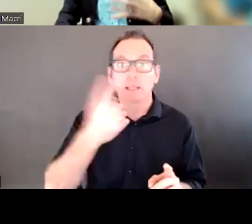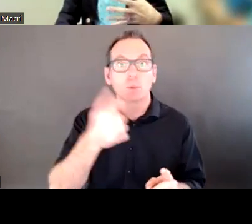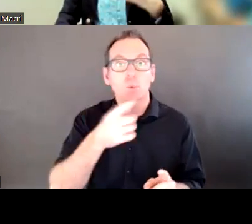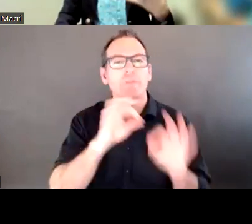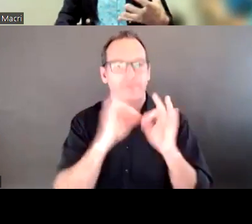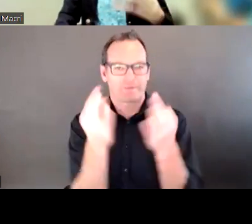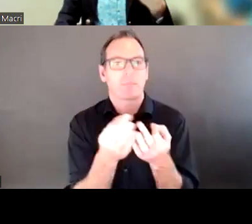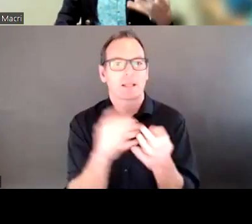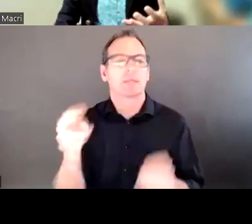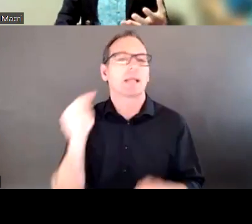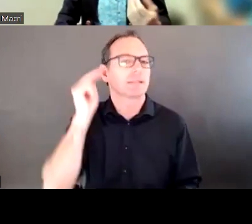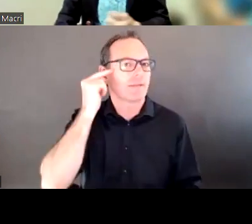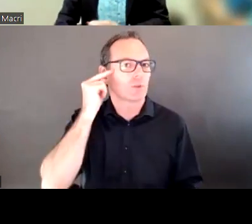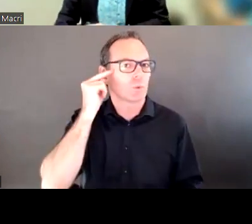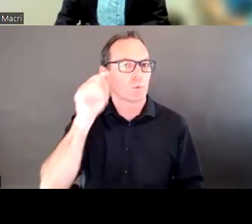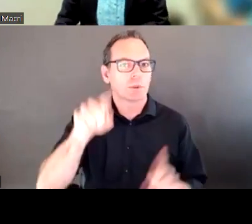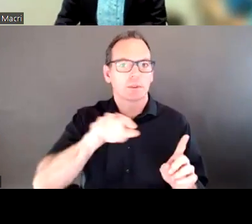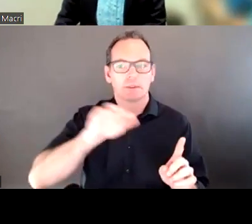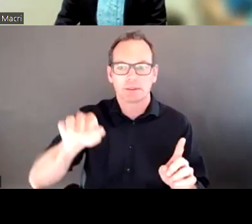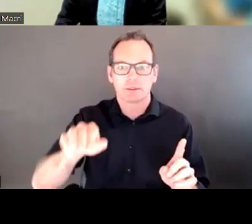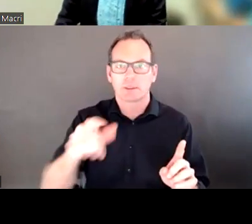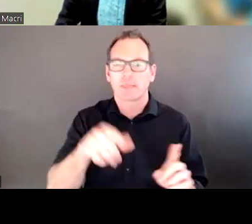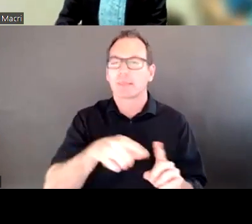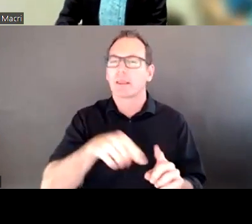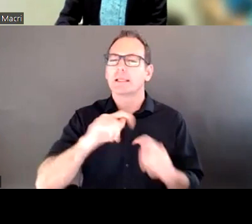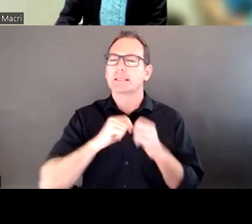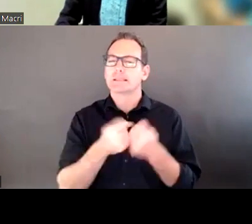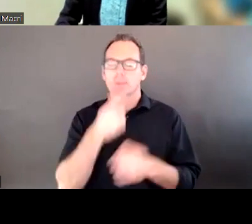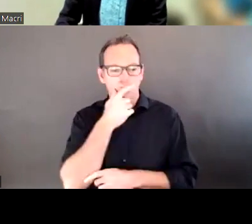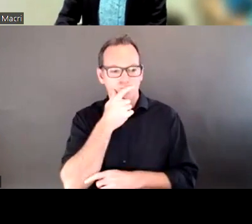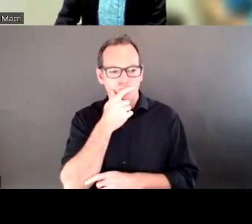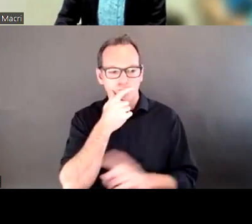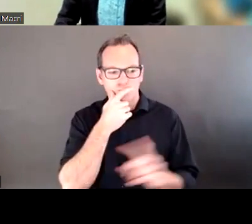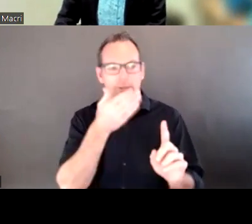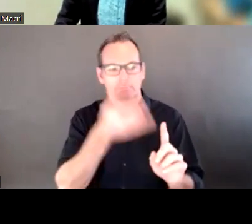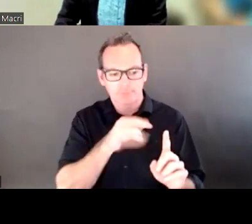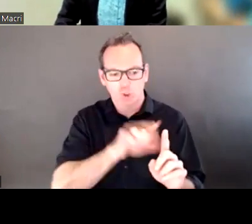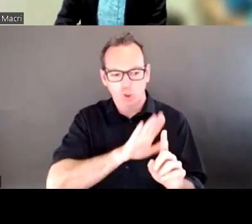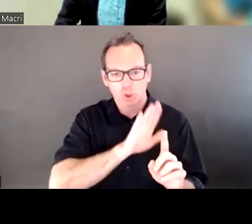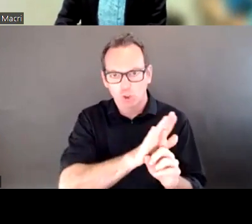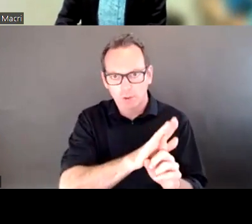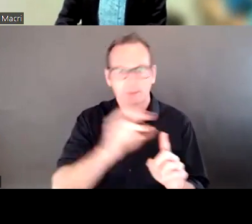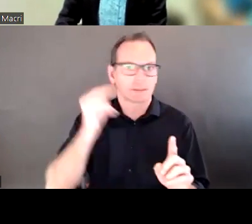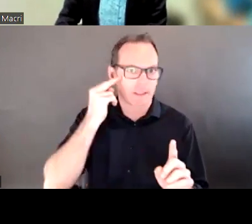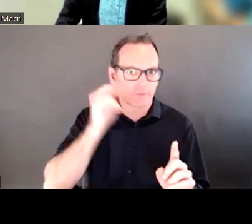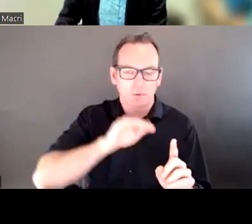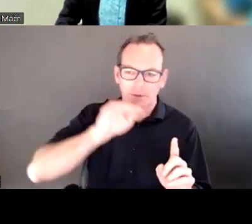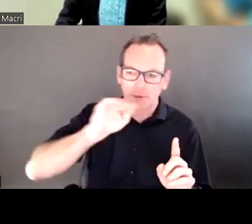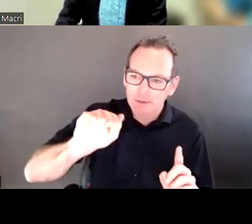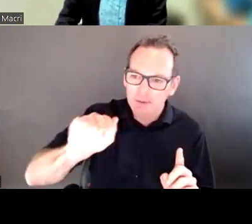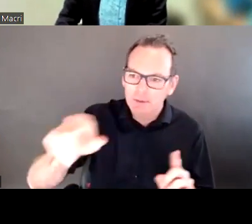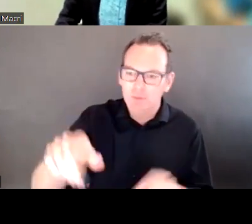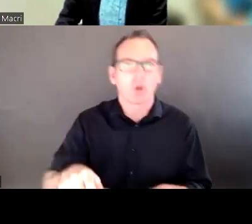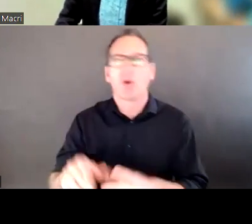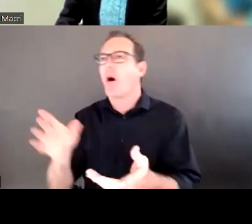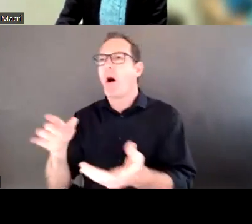important for them to stop and consider what other options did they have. So they did find a nephew. And he confirmed that Sam is a very